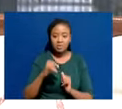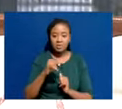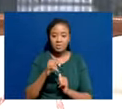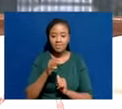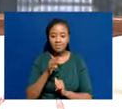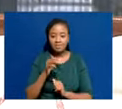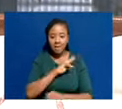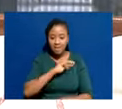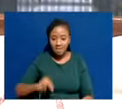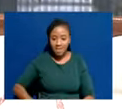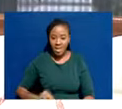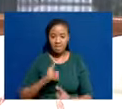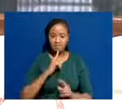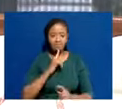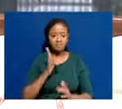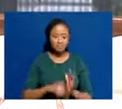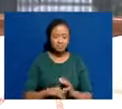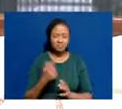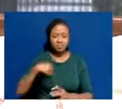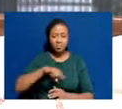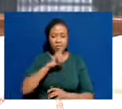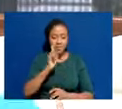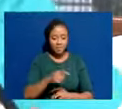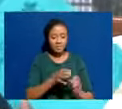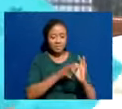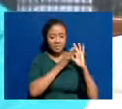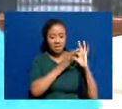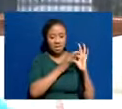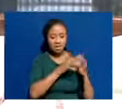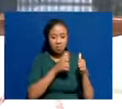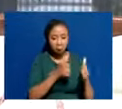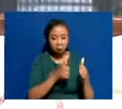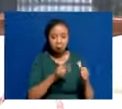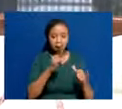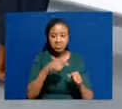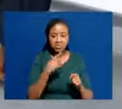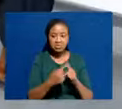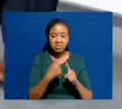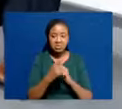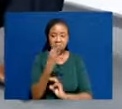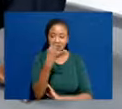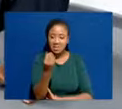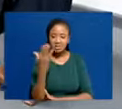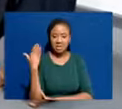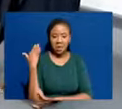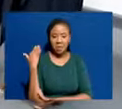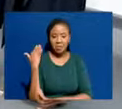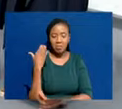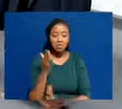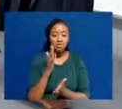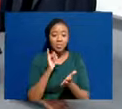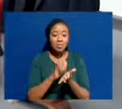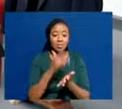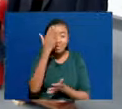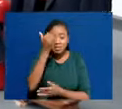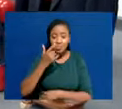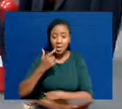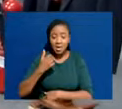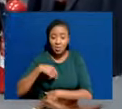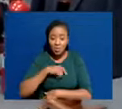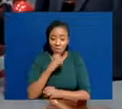courage. He said, we must take the blame. And this was 30 years ago. This is 30 years ago. 30 years ago. And so that's why, Jeff, right now what we're doing, we're